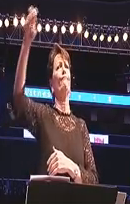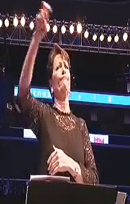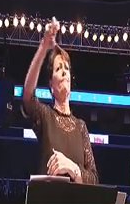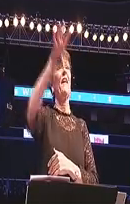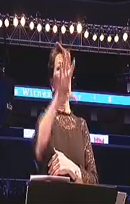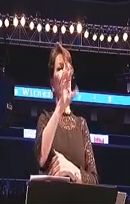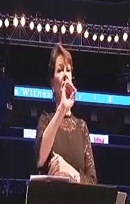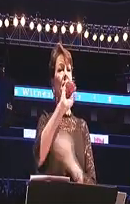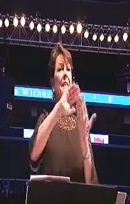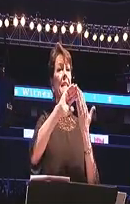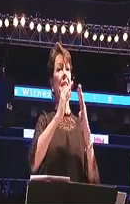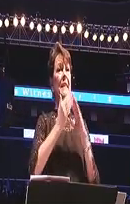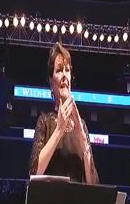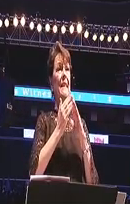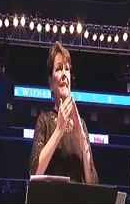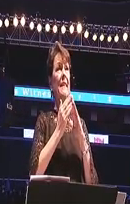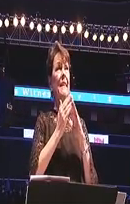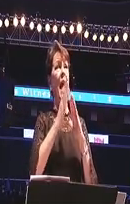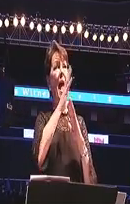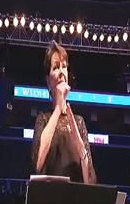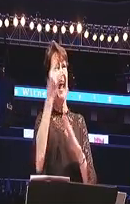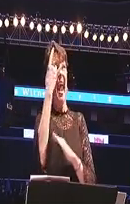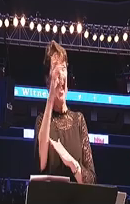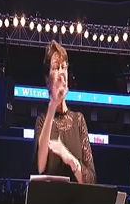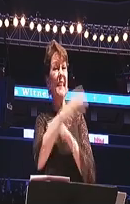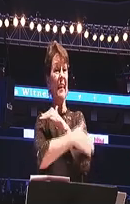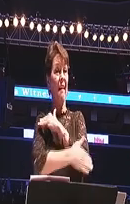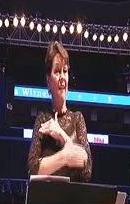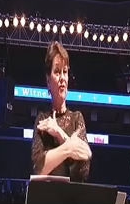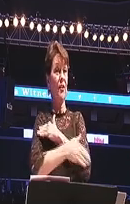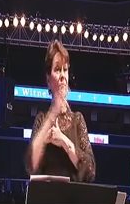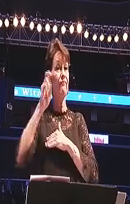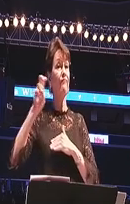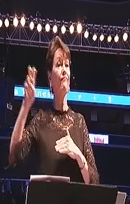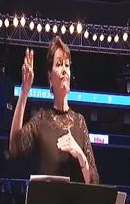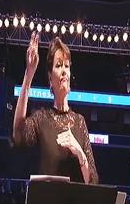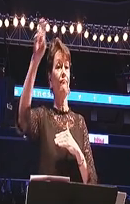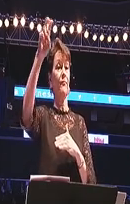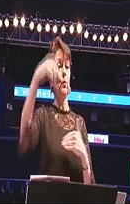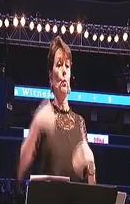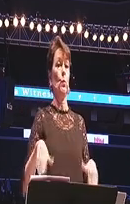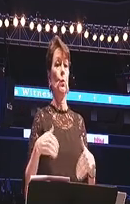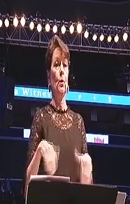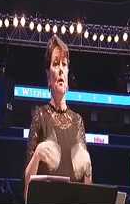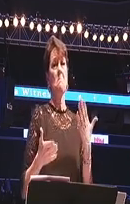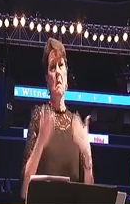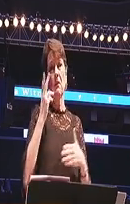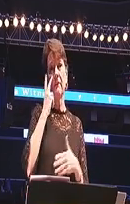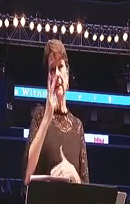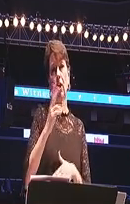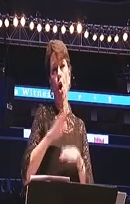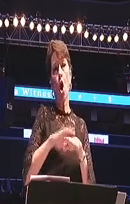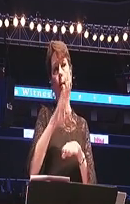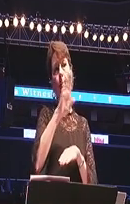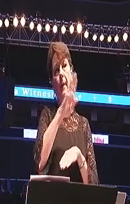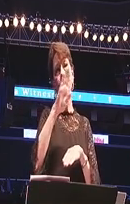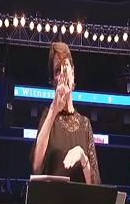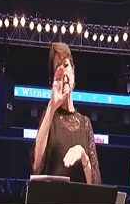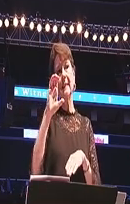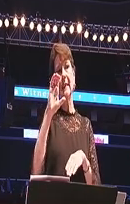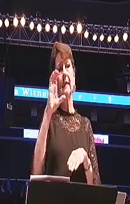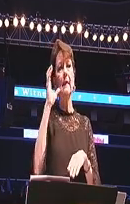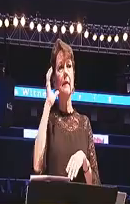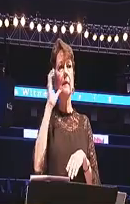cities in 18 countries. It's pretty impressive. You might have seen her on different things like BBC Television and Radio,